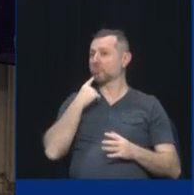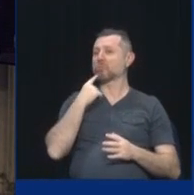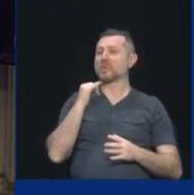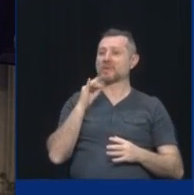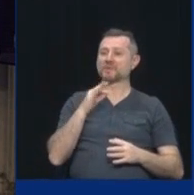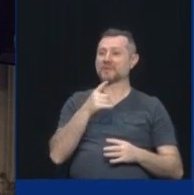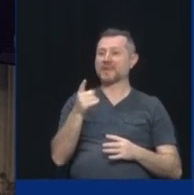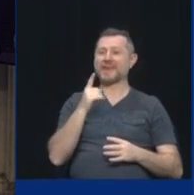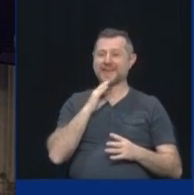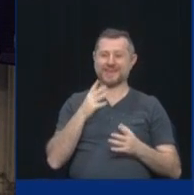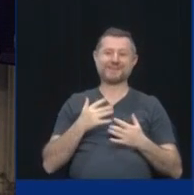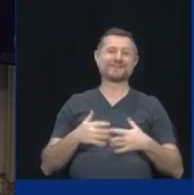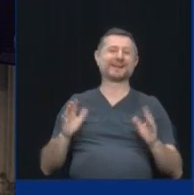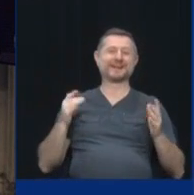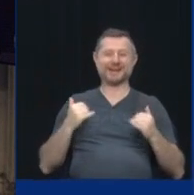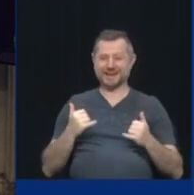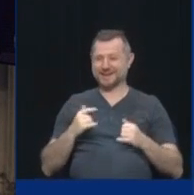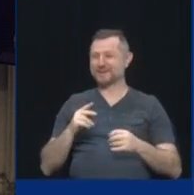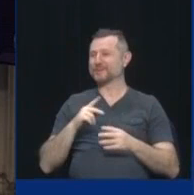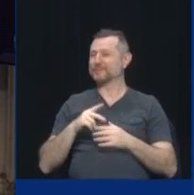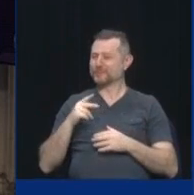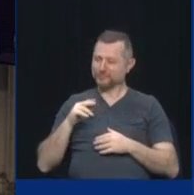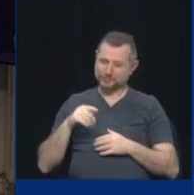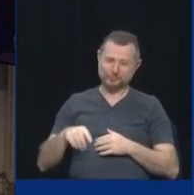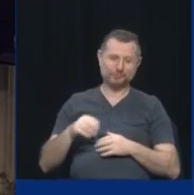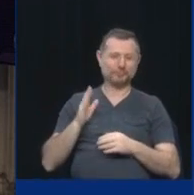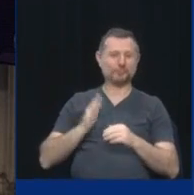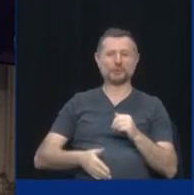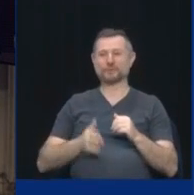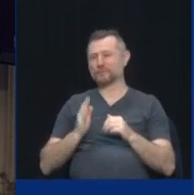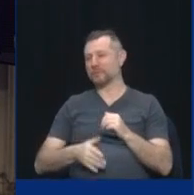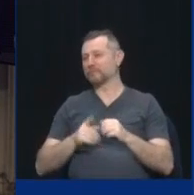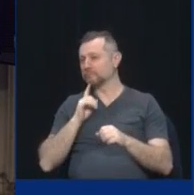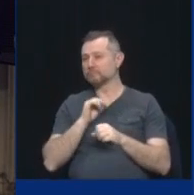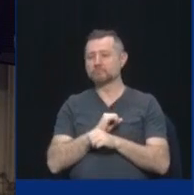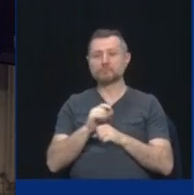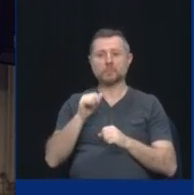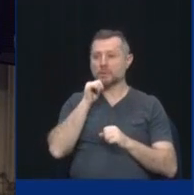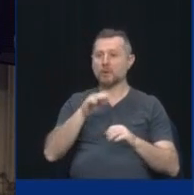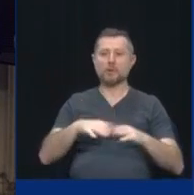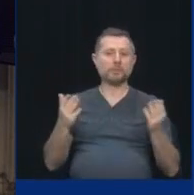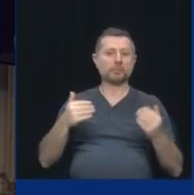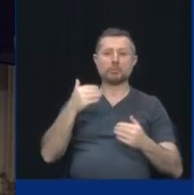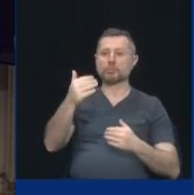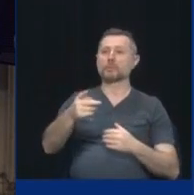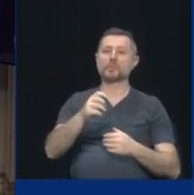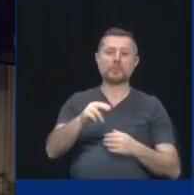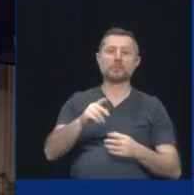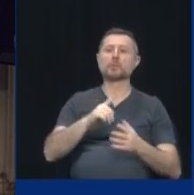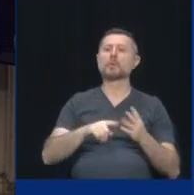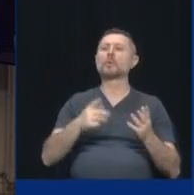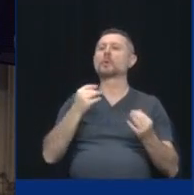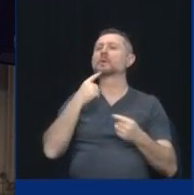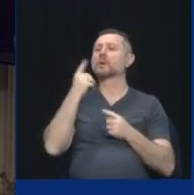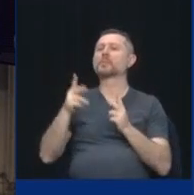open at the end of 2022. What do you say to commuters who say, show me that it's really going to happen?